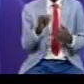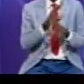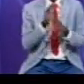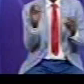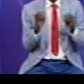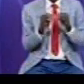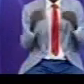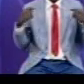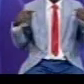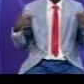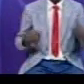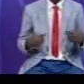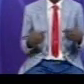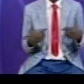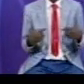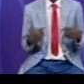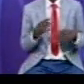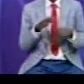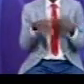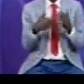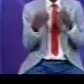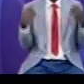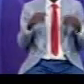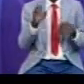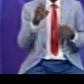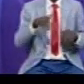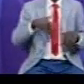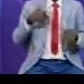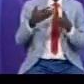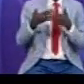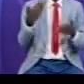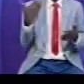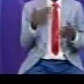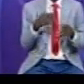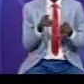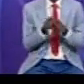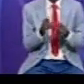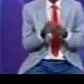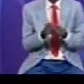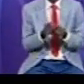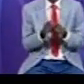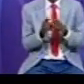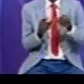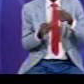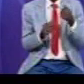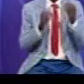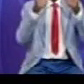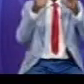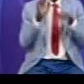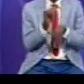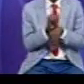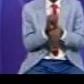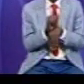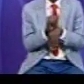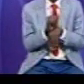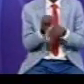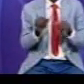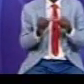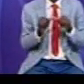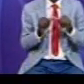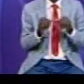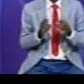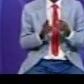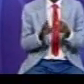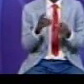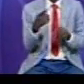longer feel all the symptoms I used to feel. And also, this is a two-in-one miracle, because during my finals, the pain became